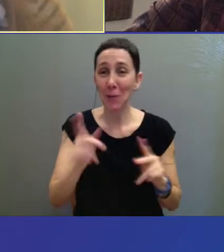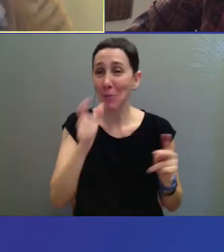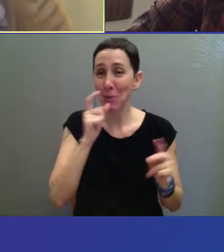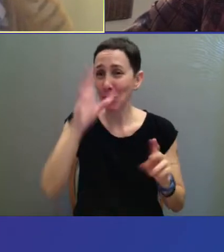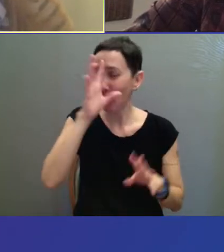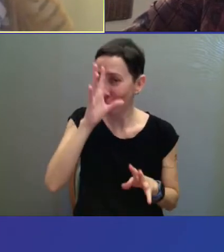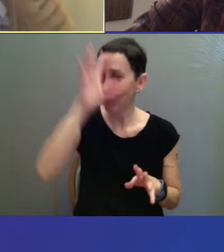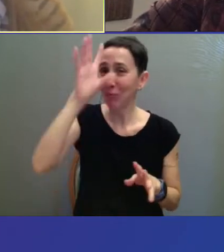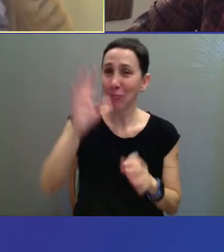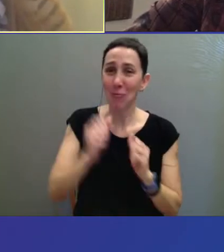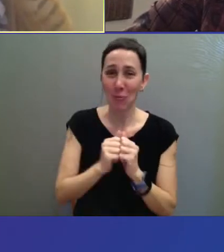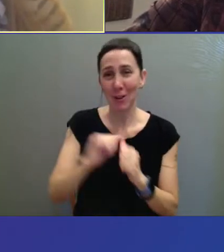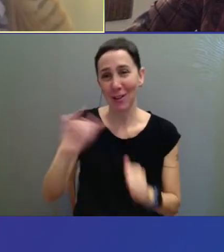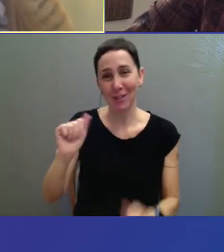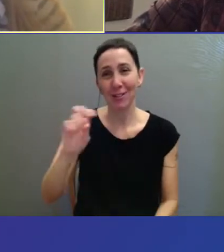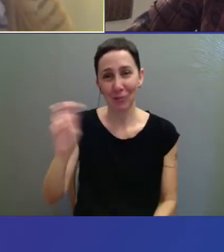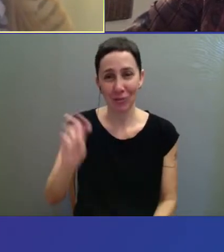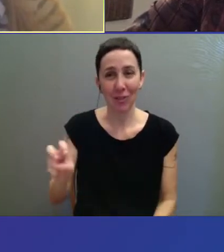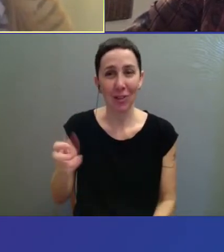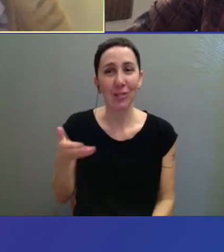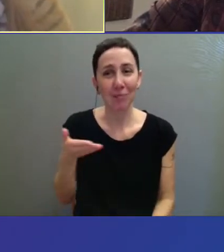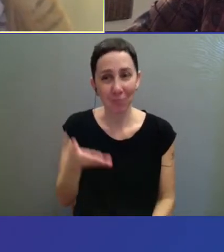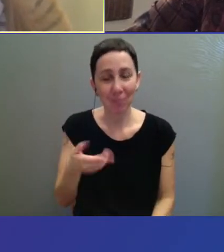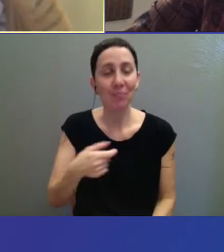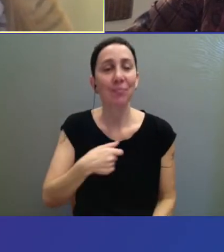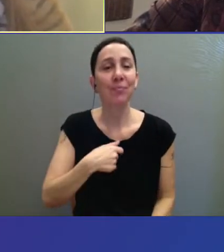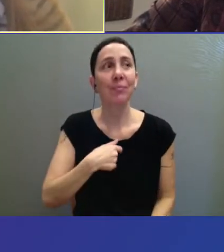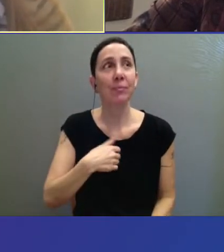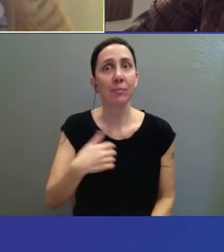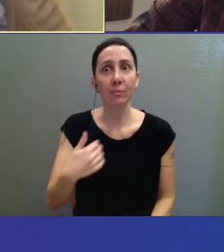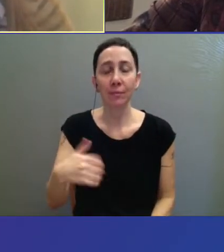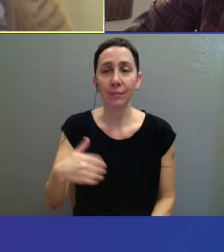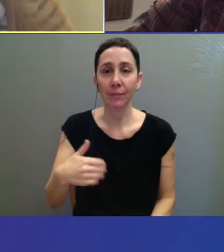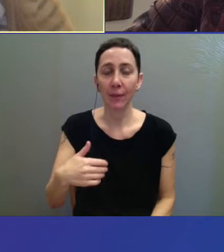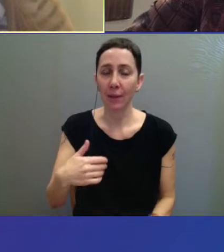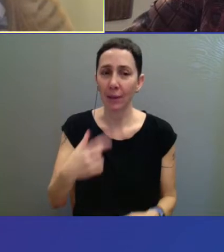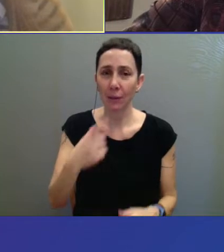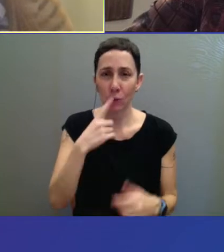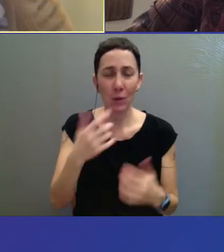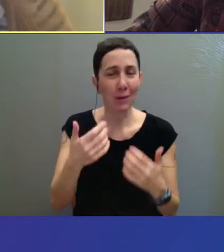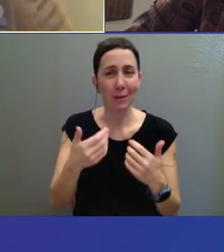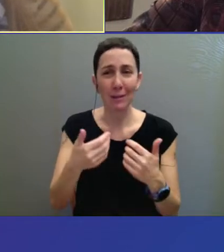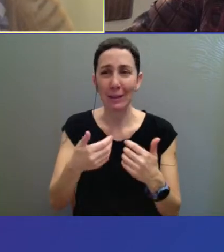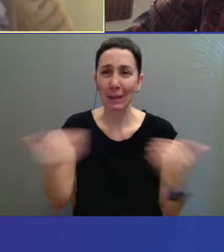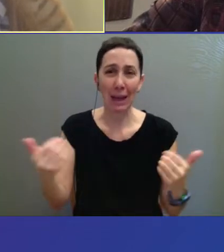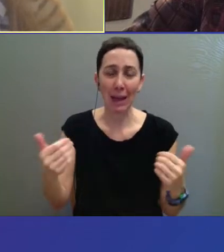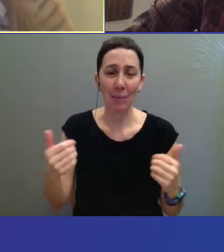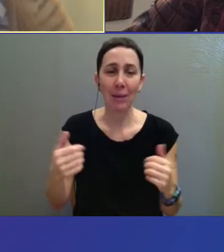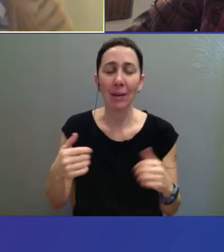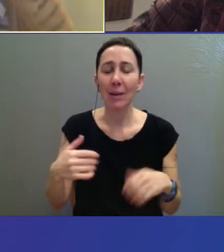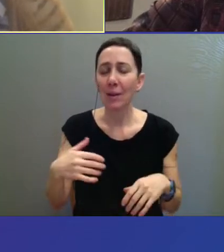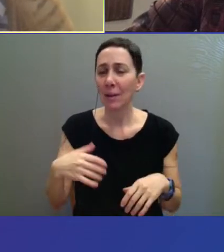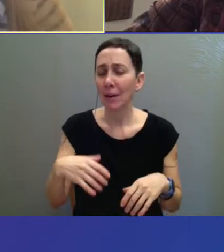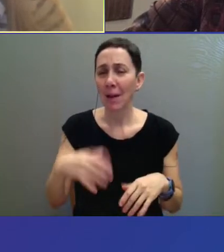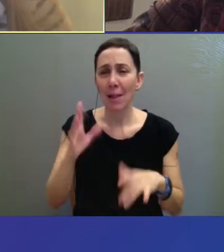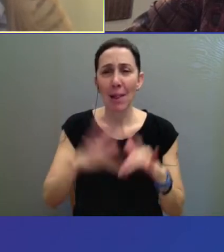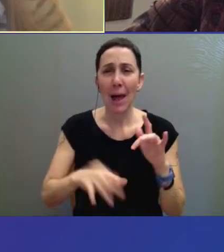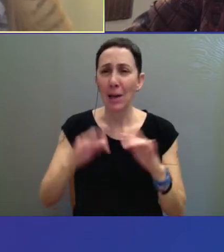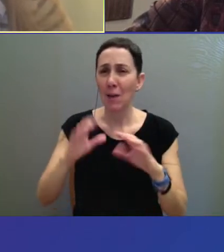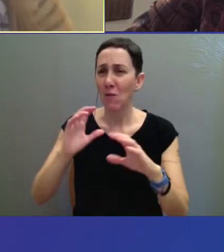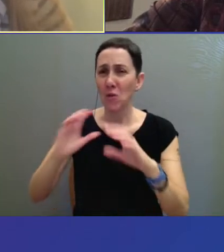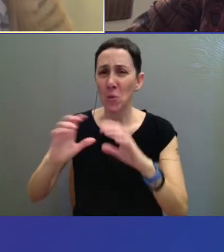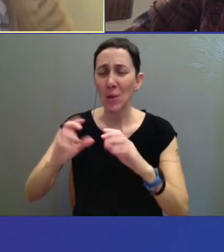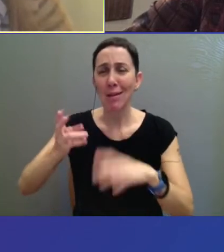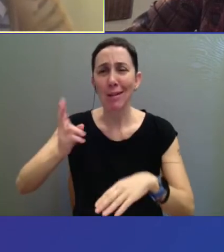of jazz, I found this huge gap in the communication of history